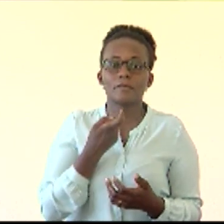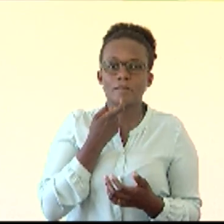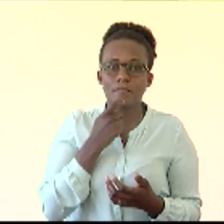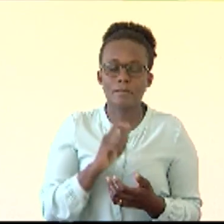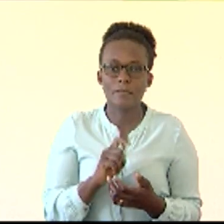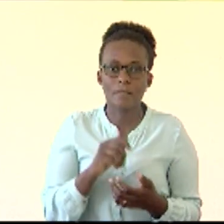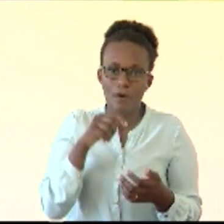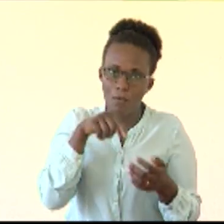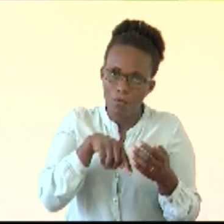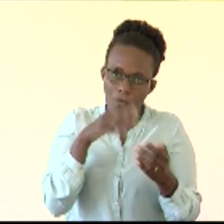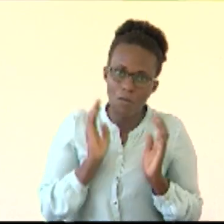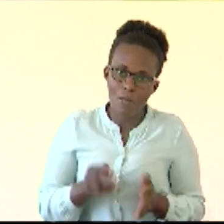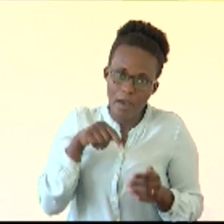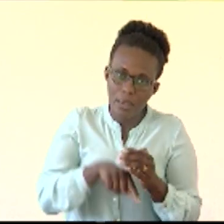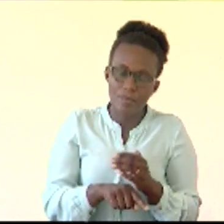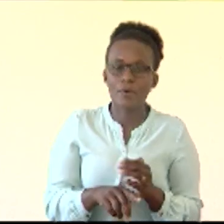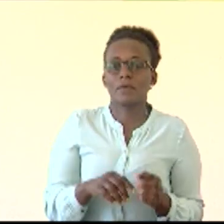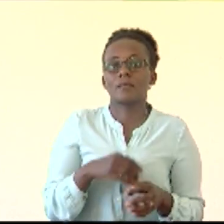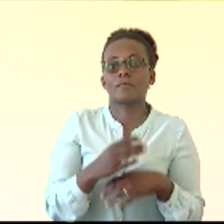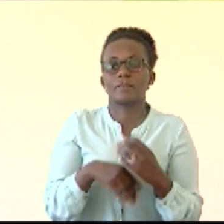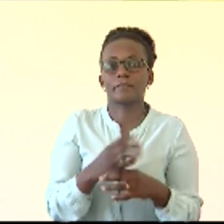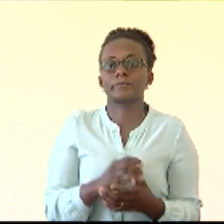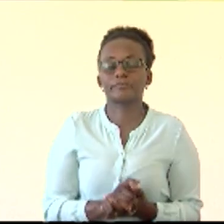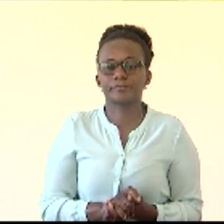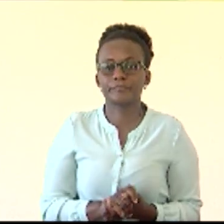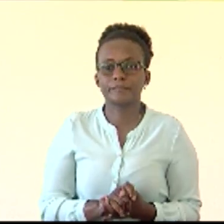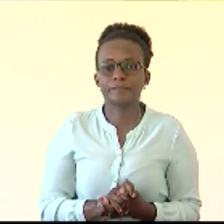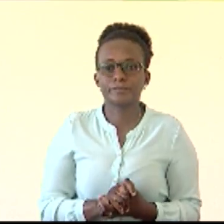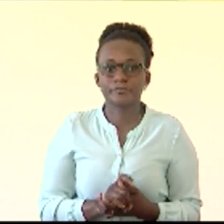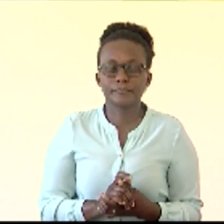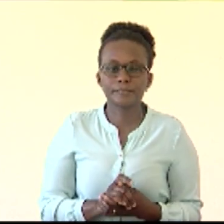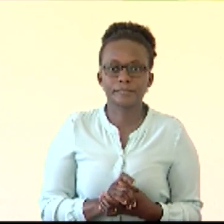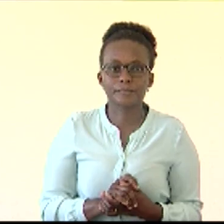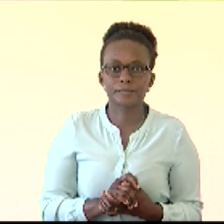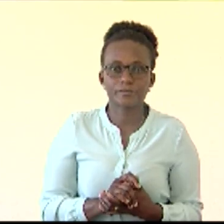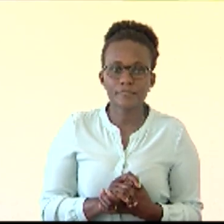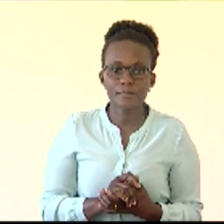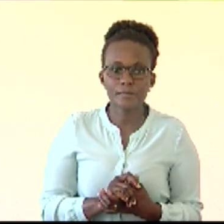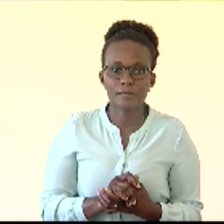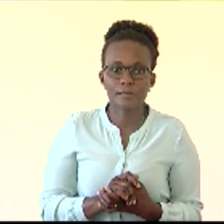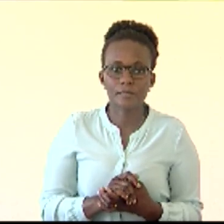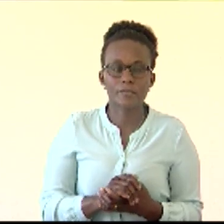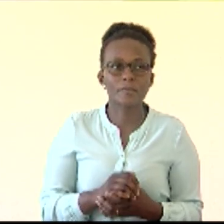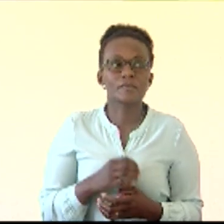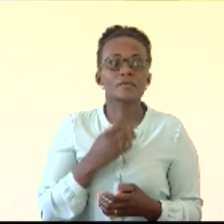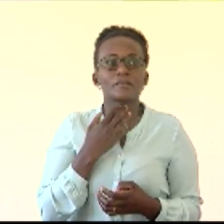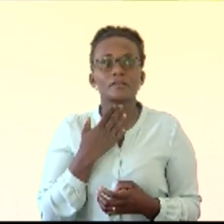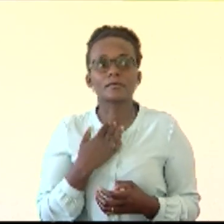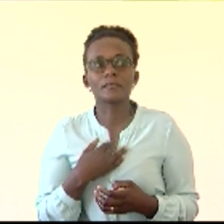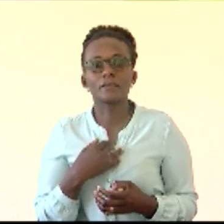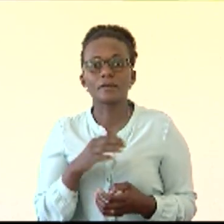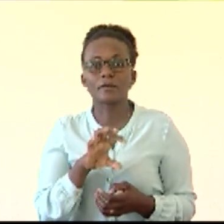solutions of the solution. What is taking place? I just want you to take note of